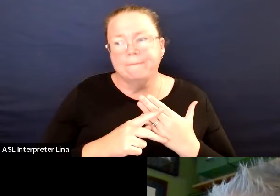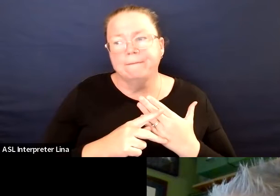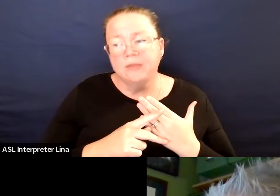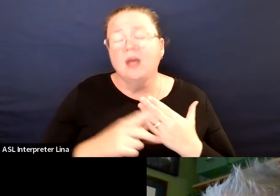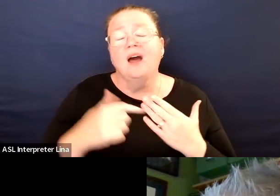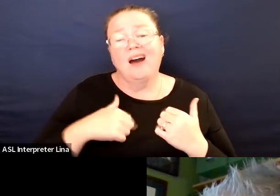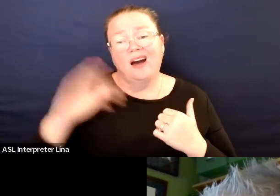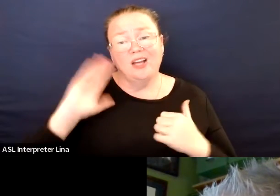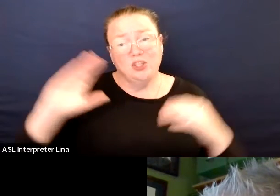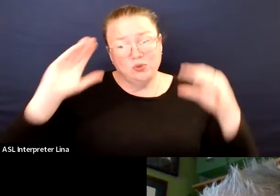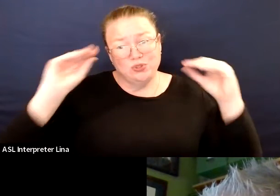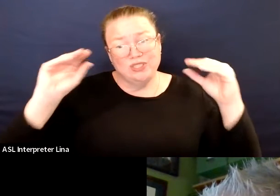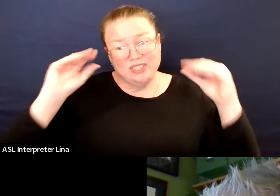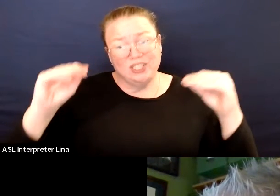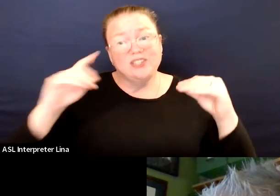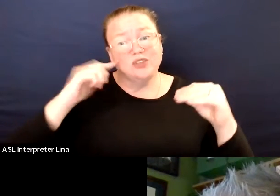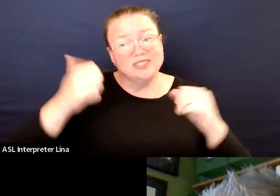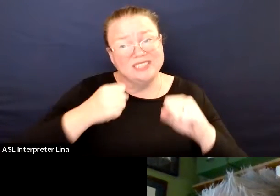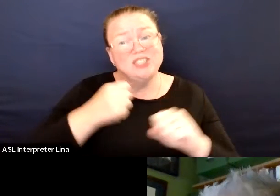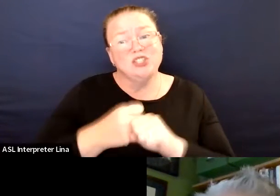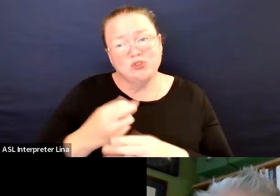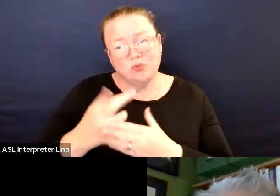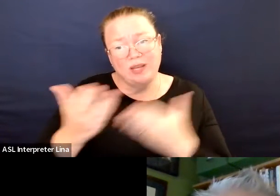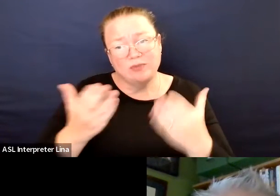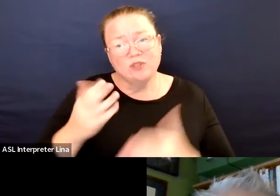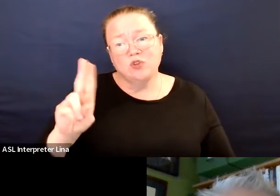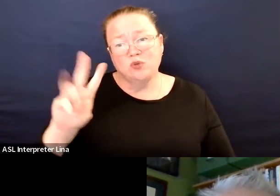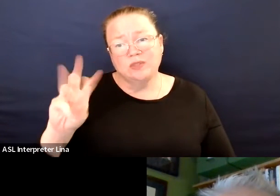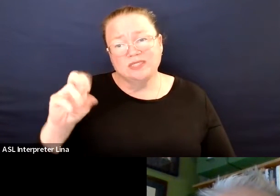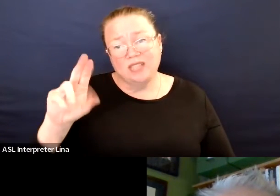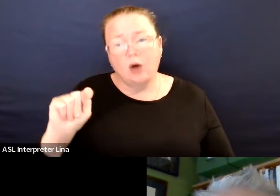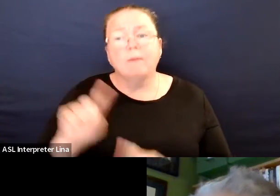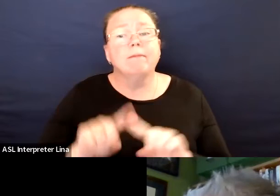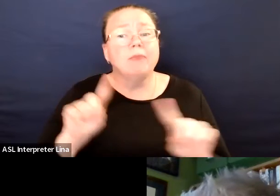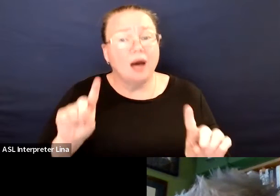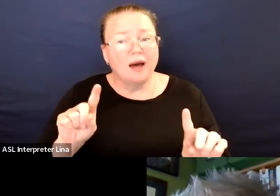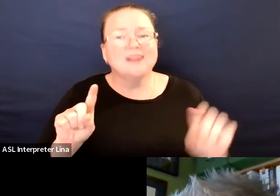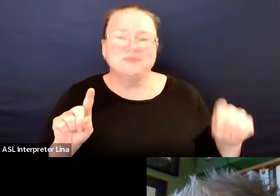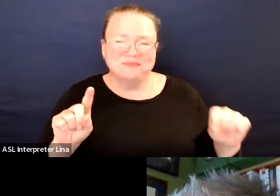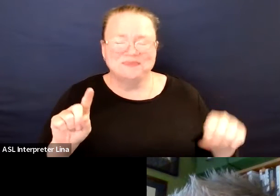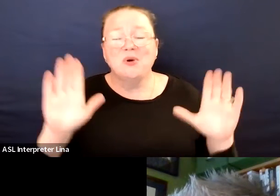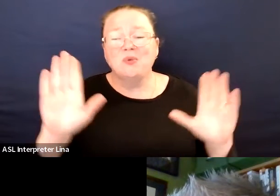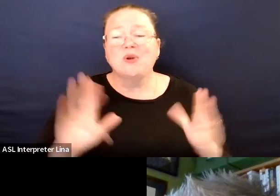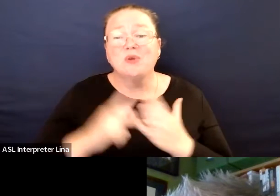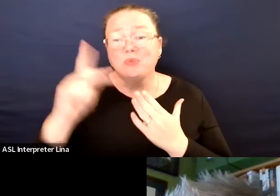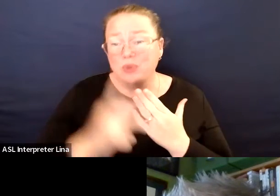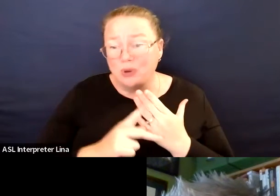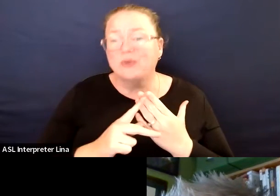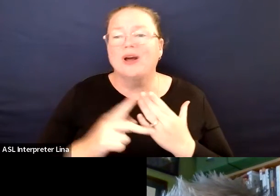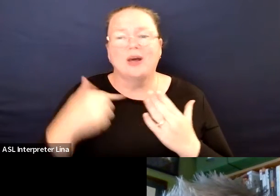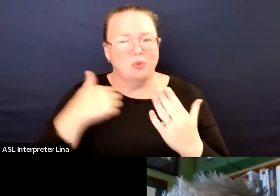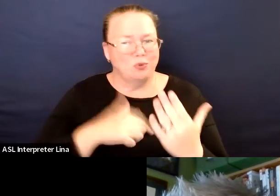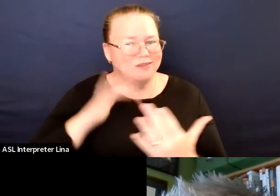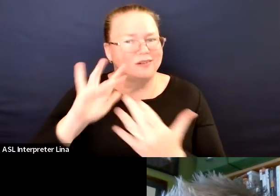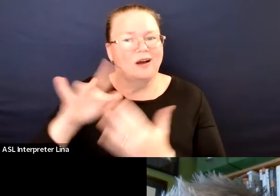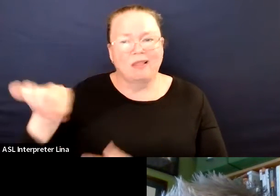I used to teach in for 10 years, the rehab services at UW Stout, but it's a wonderful program. We have reached out to